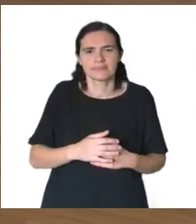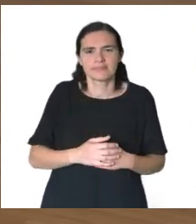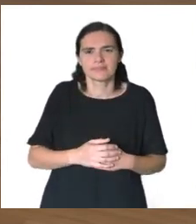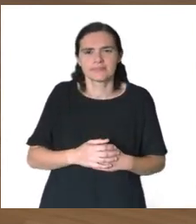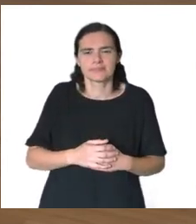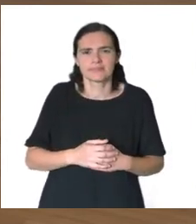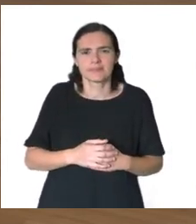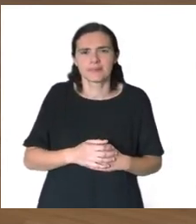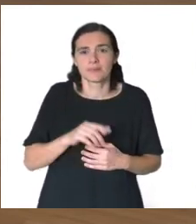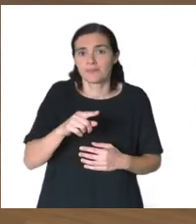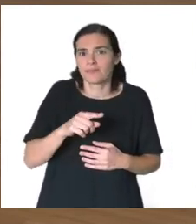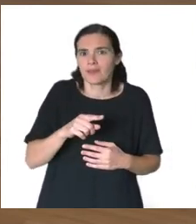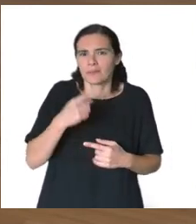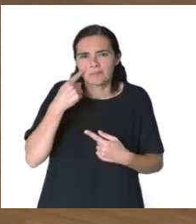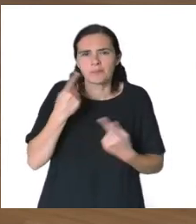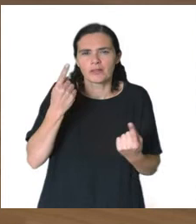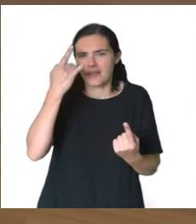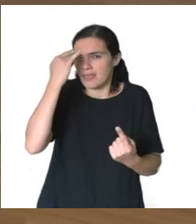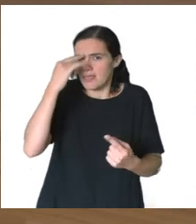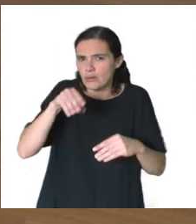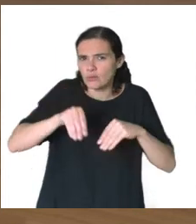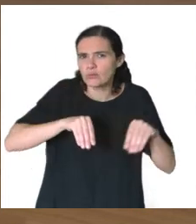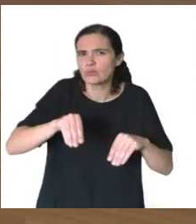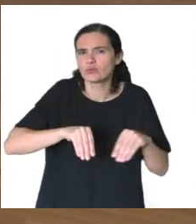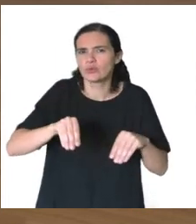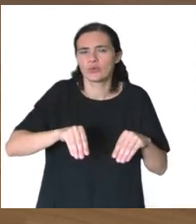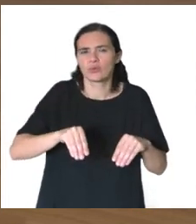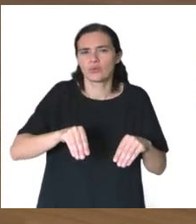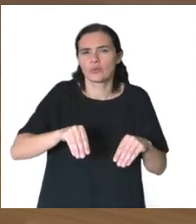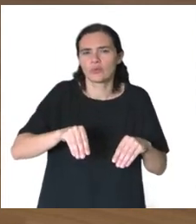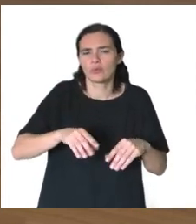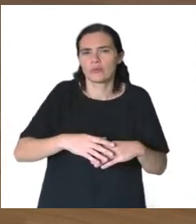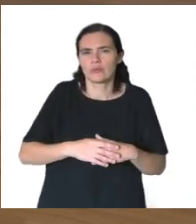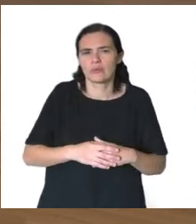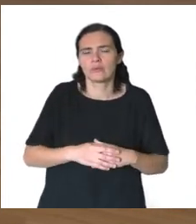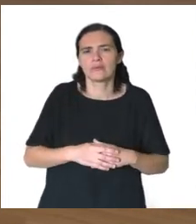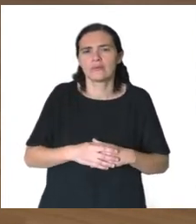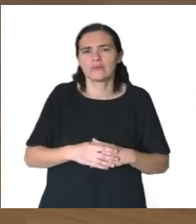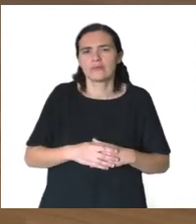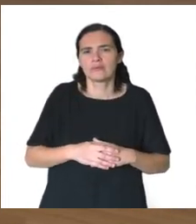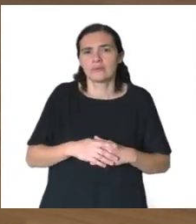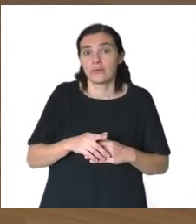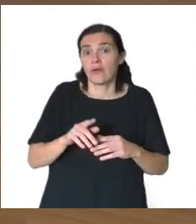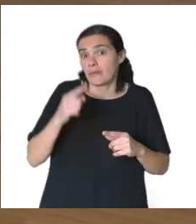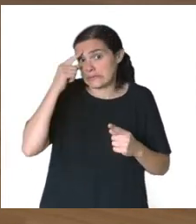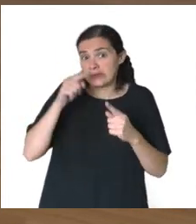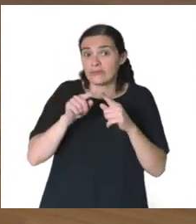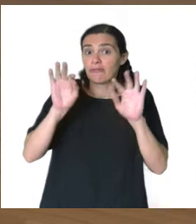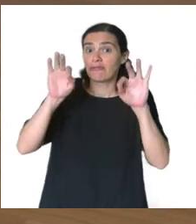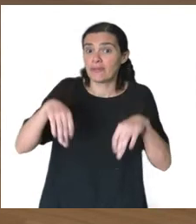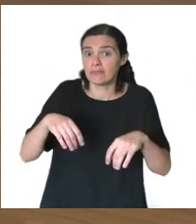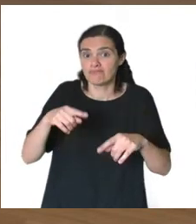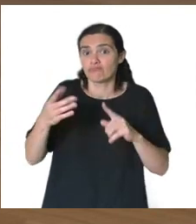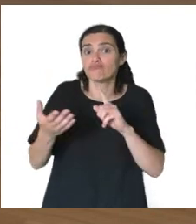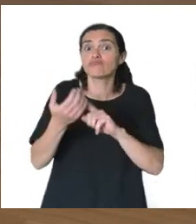make this idea of a game based on a